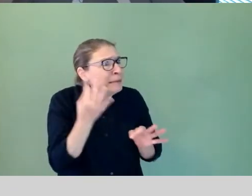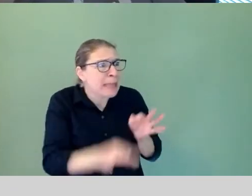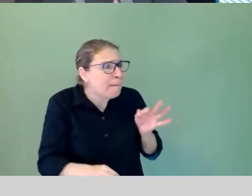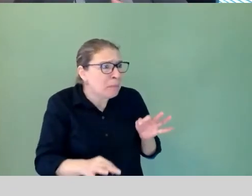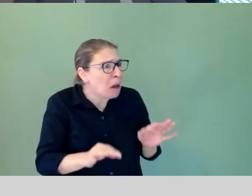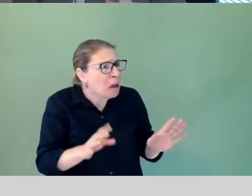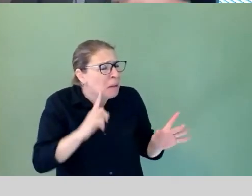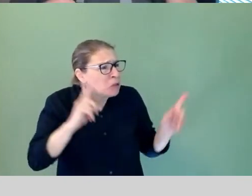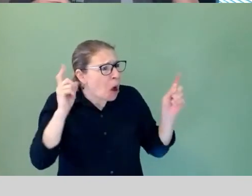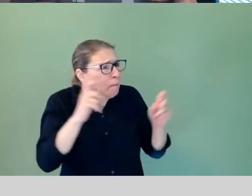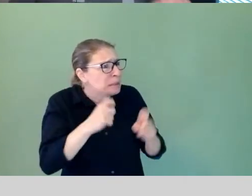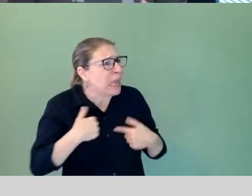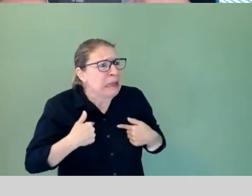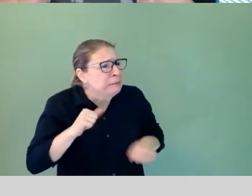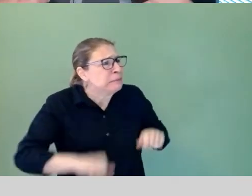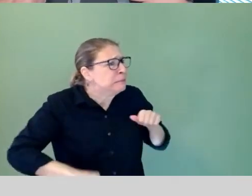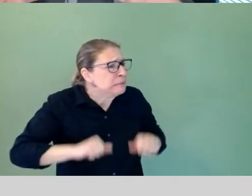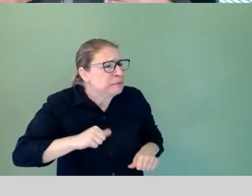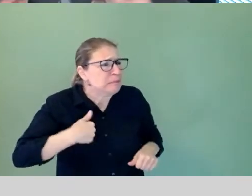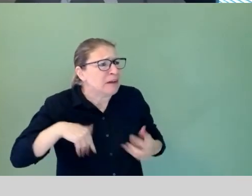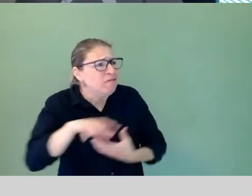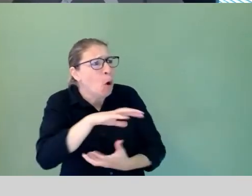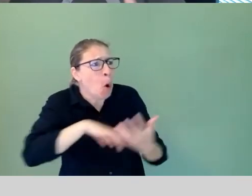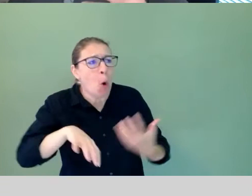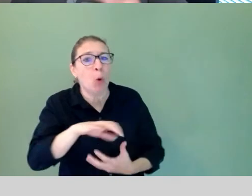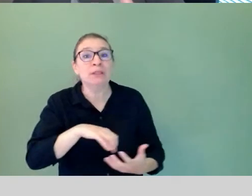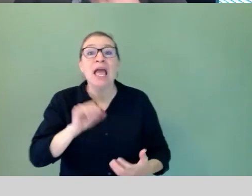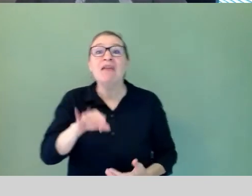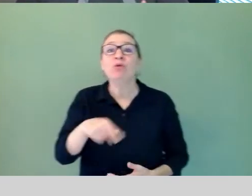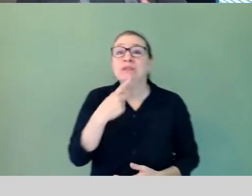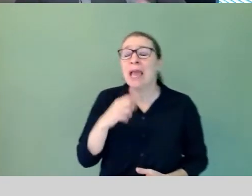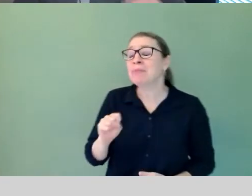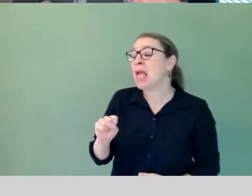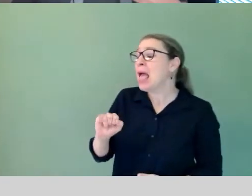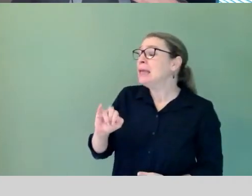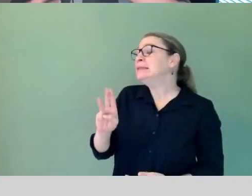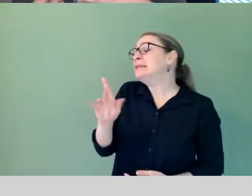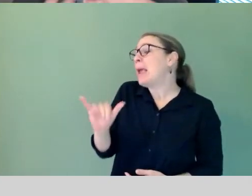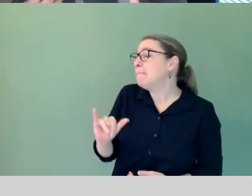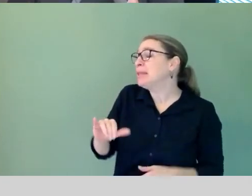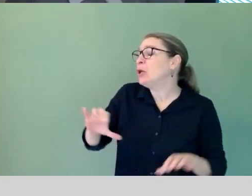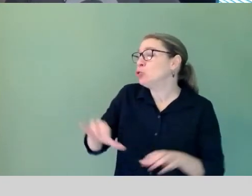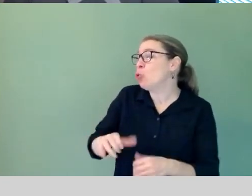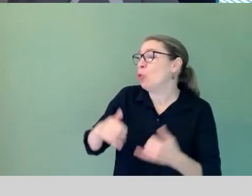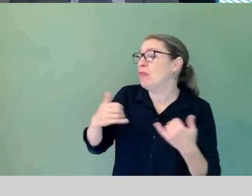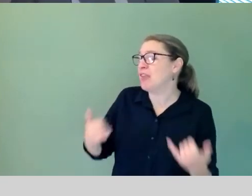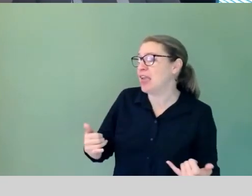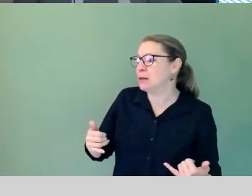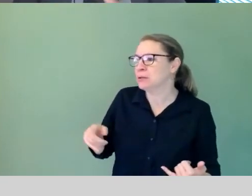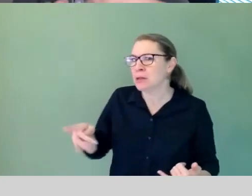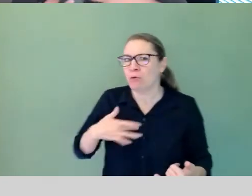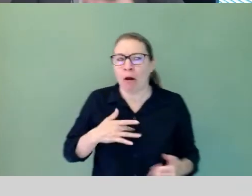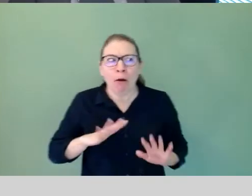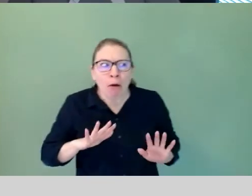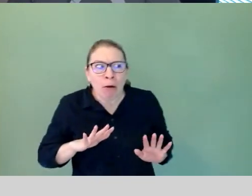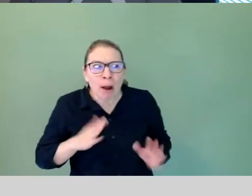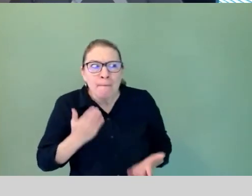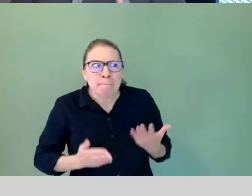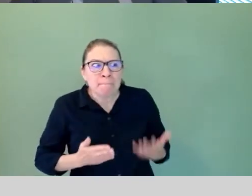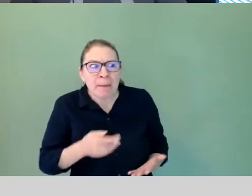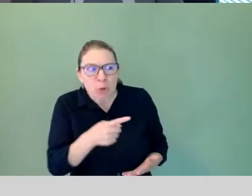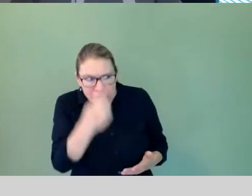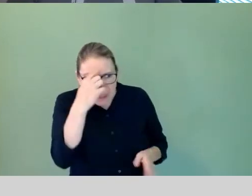do this on a task that someone doesn't understand, it makes them feel lesser. Maybe they think that, oh, maybe I shouldn't be doing this tutorial. Maybe this isn't